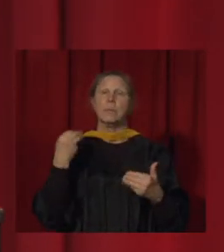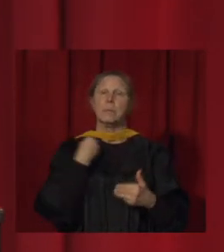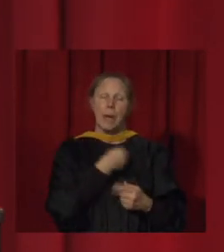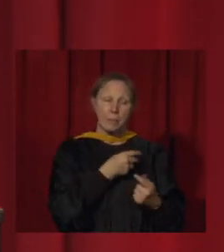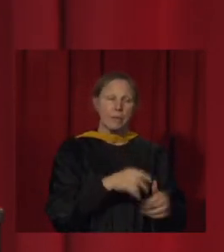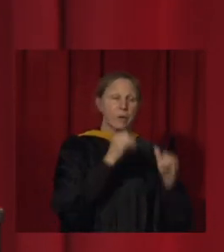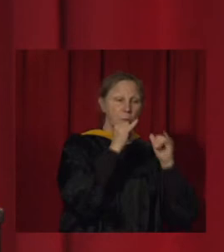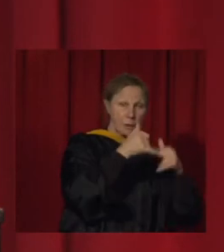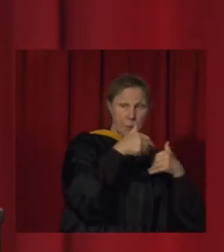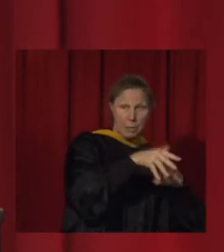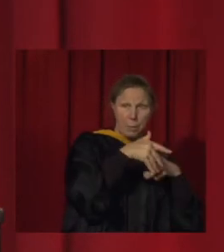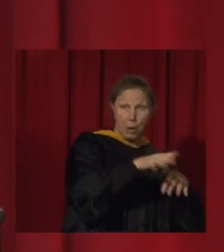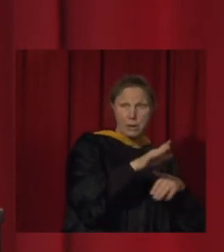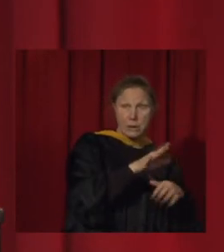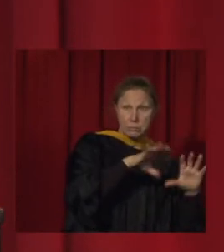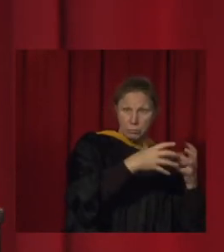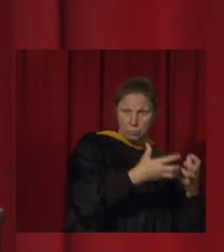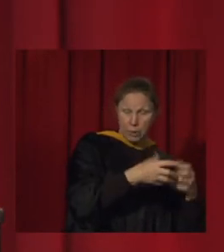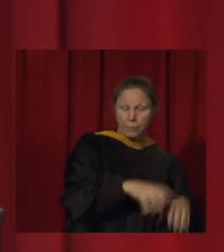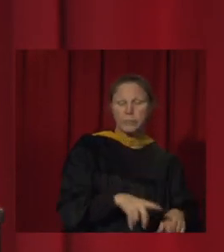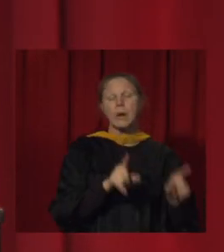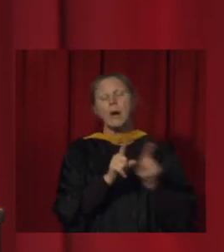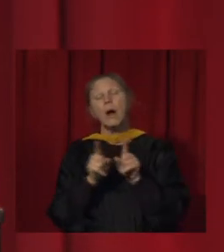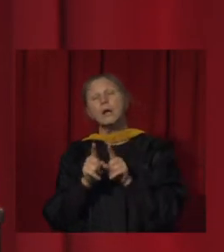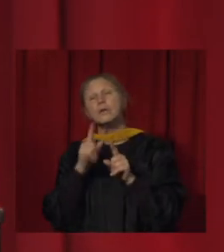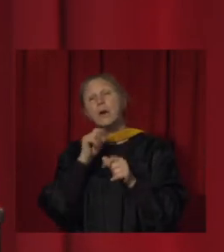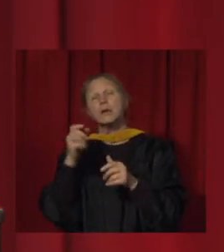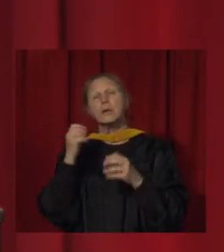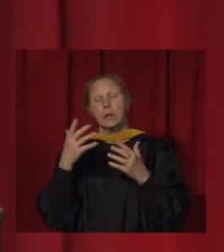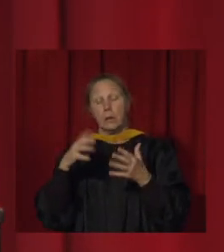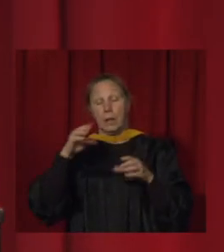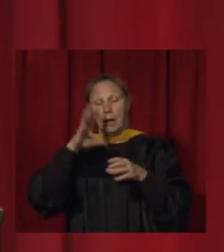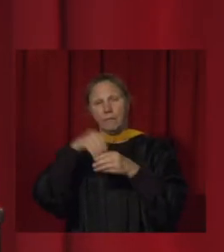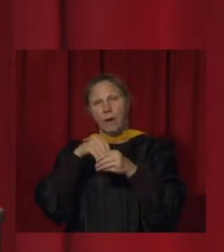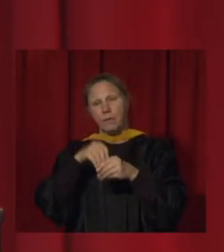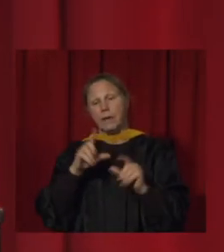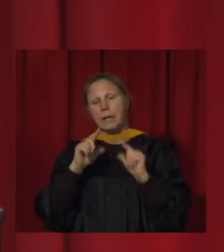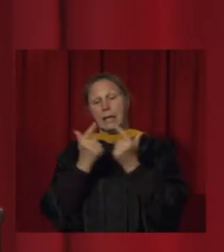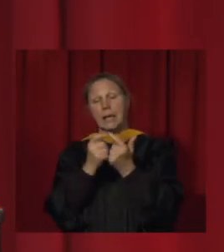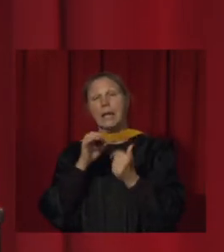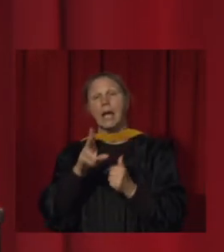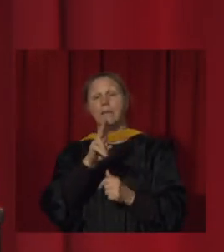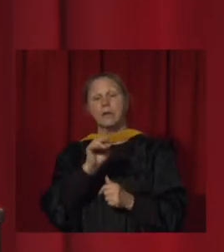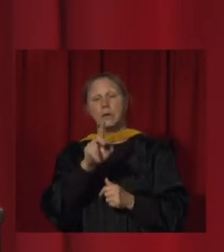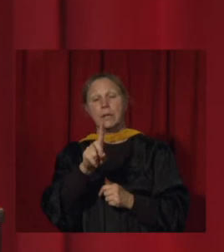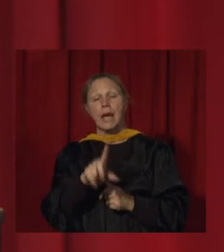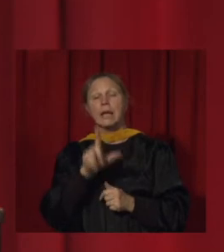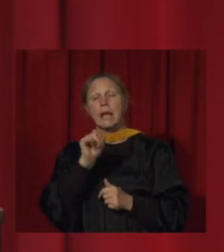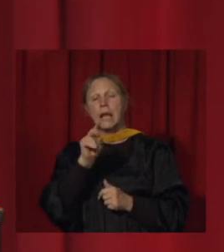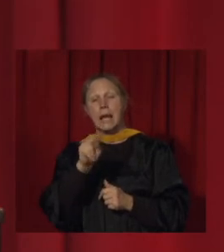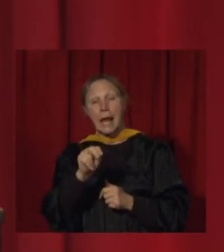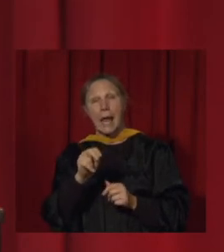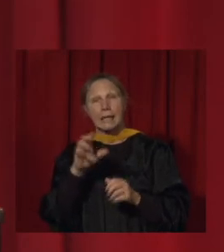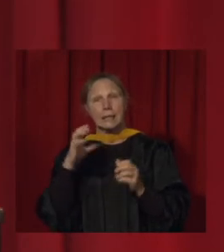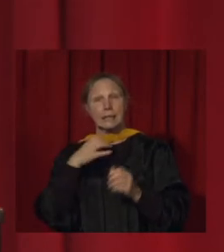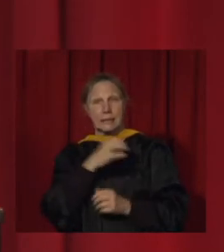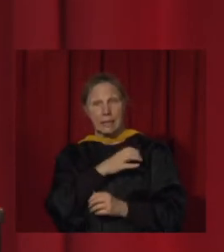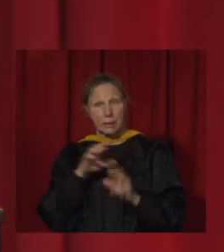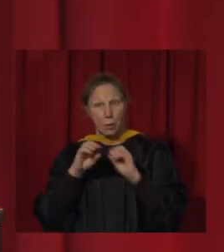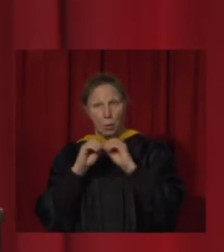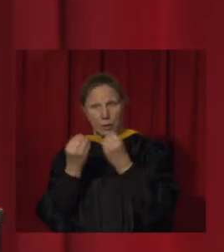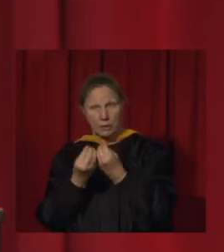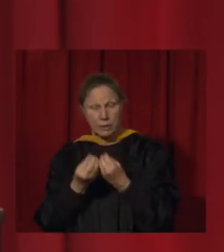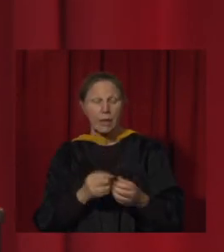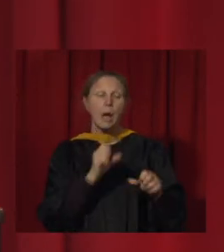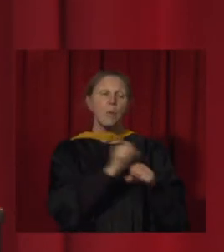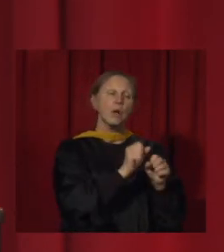of the Razorback Marching Band. She also served as an officer with the League of United Latin American Citizens Organization and